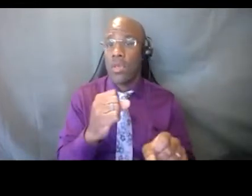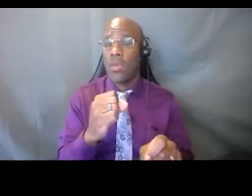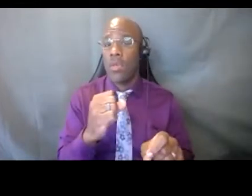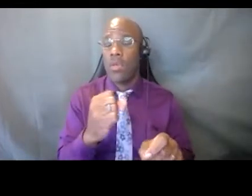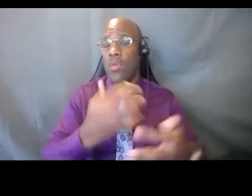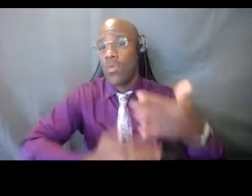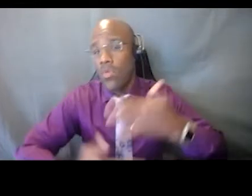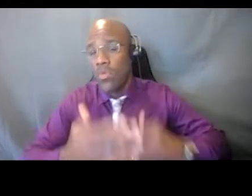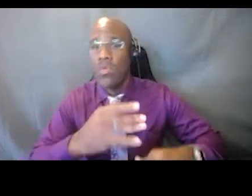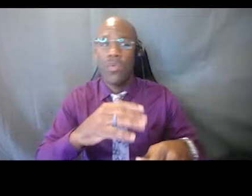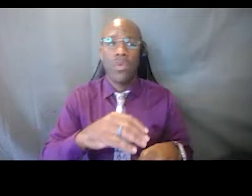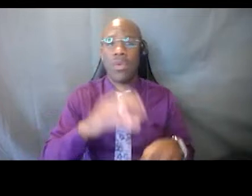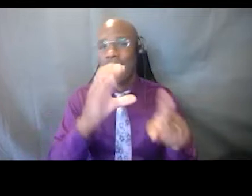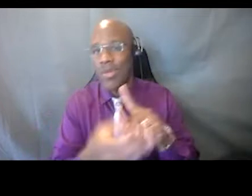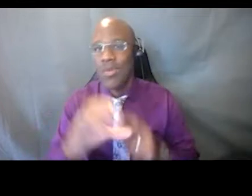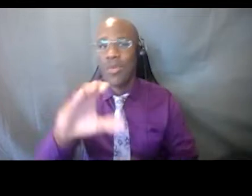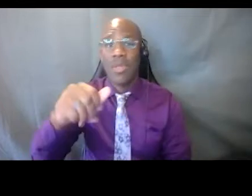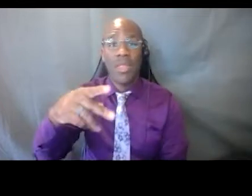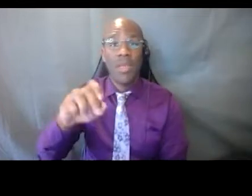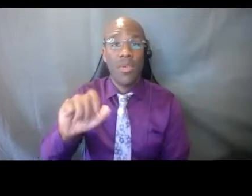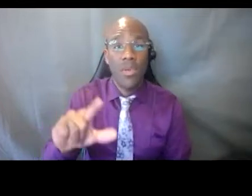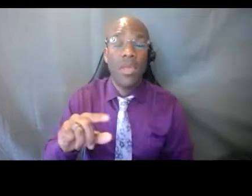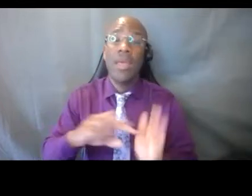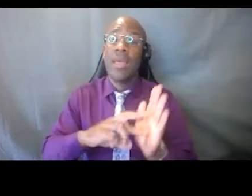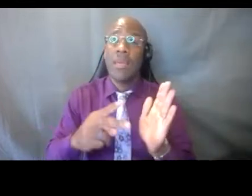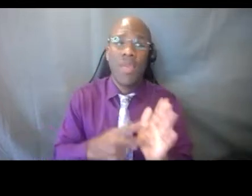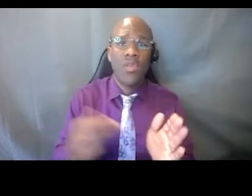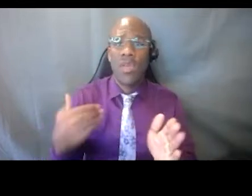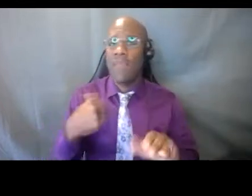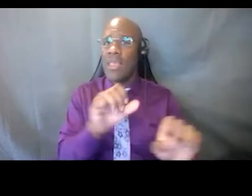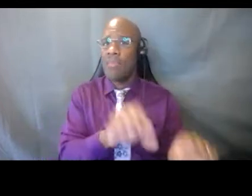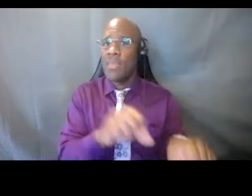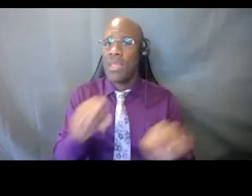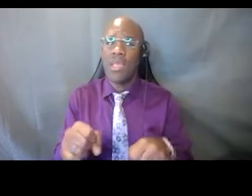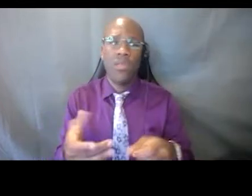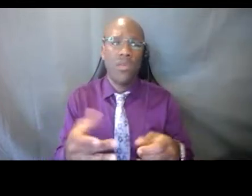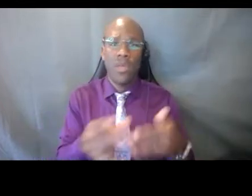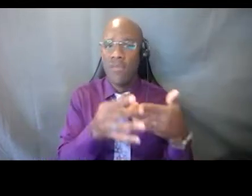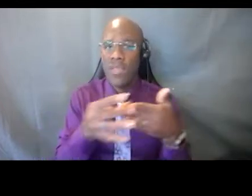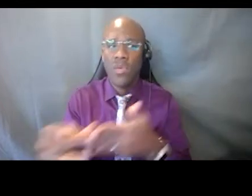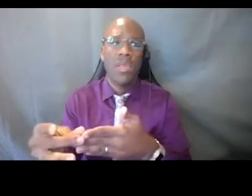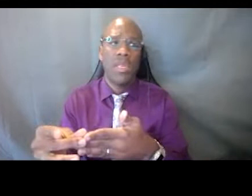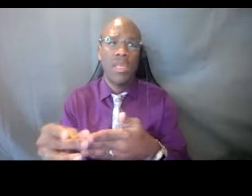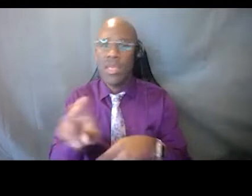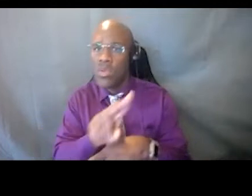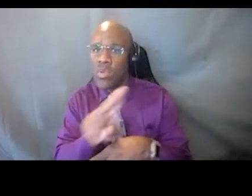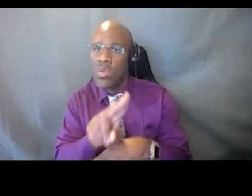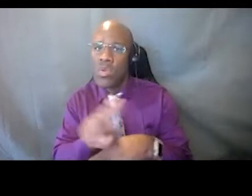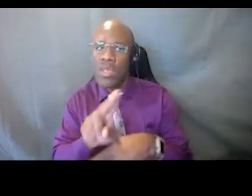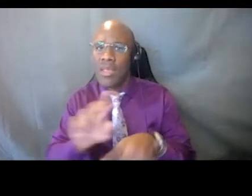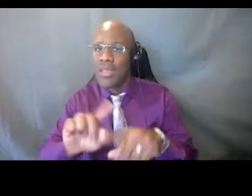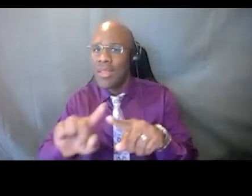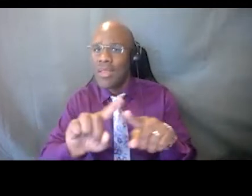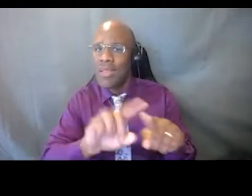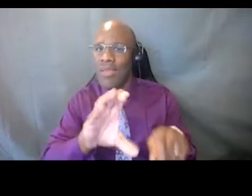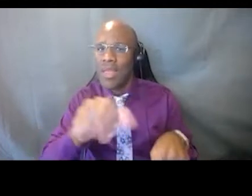social arenas. And it's the ability to specifically fluidly utilize these capitals in the appropriate context.